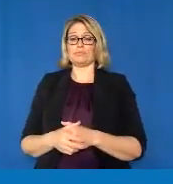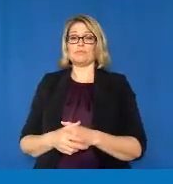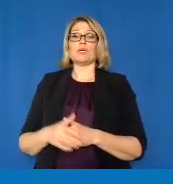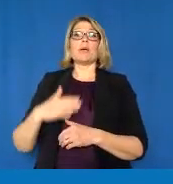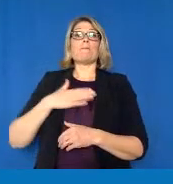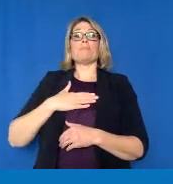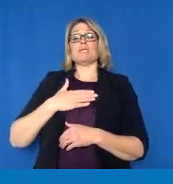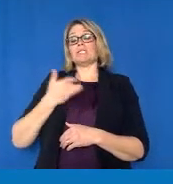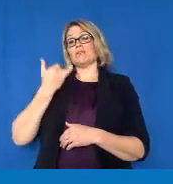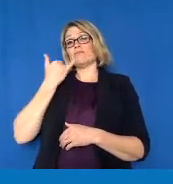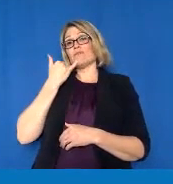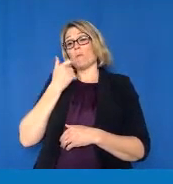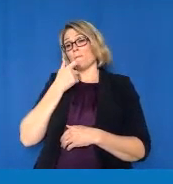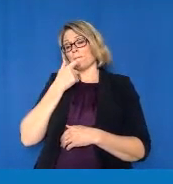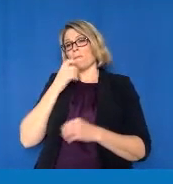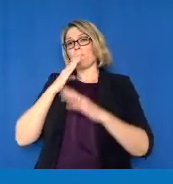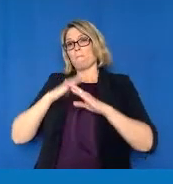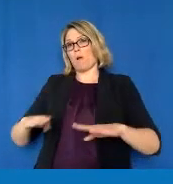are placed on mute.